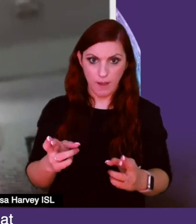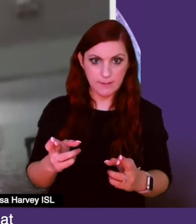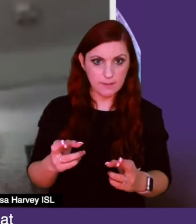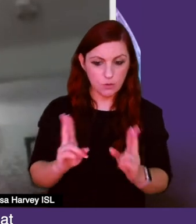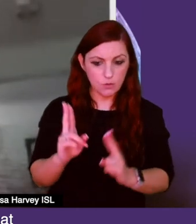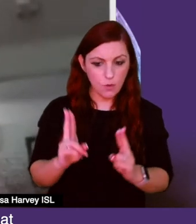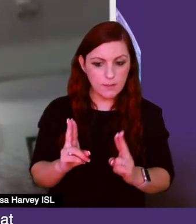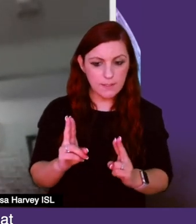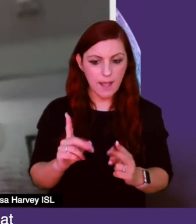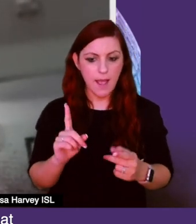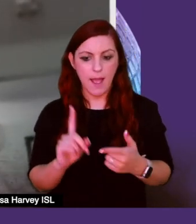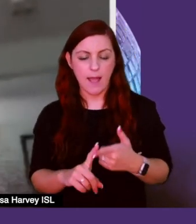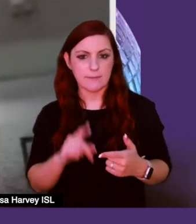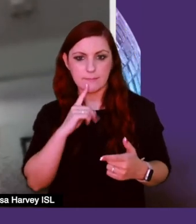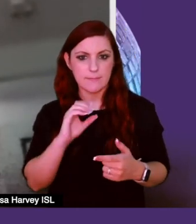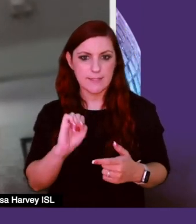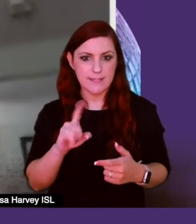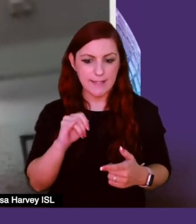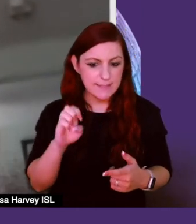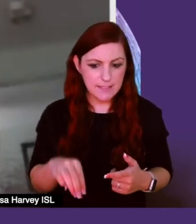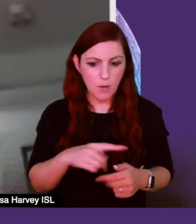rightly, and sexism.